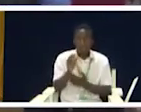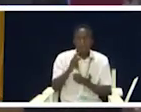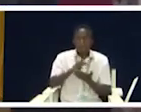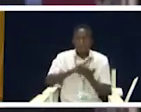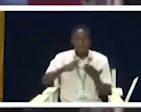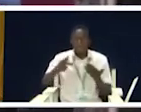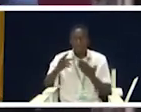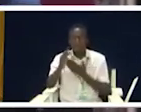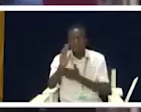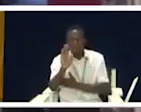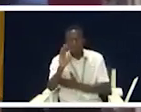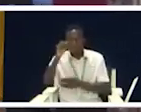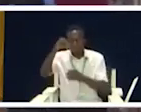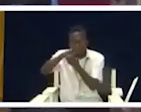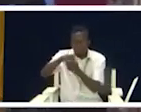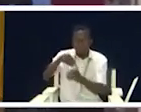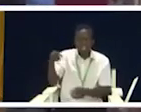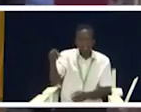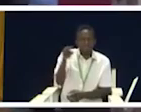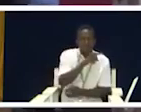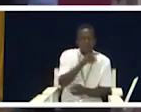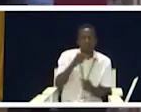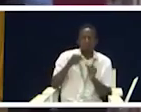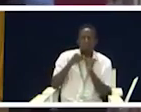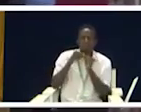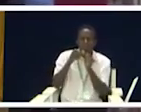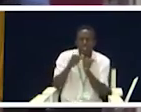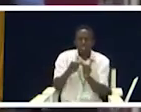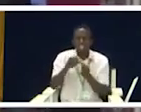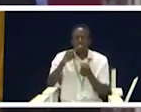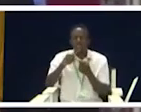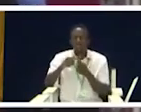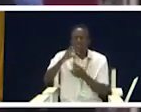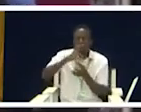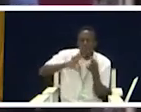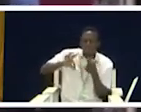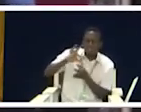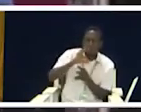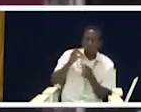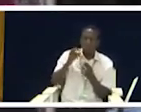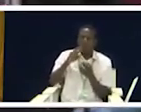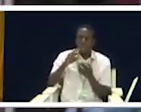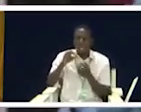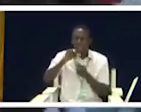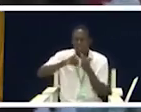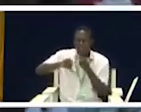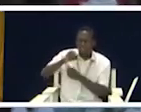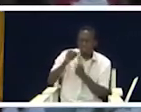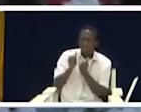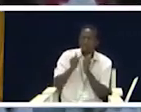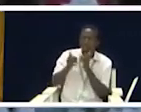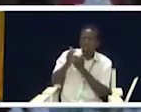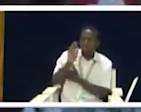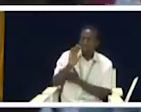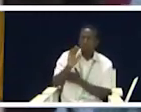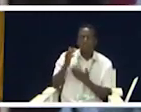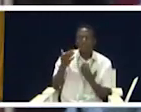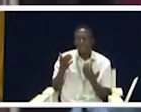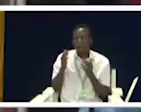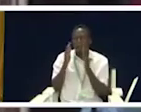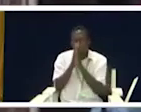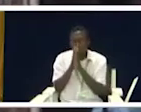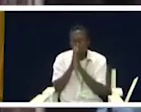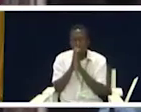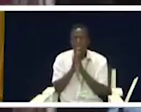rub off on you. When we continually fellowship with God, his attributes rub us on. Prayer molds our